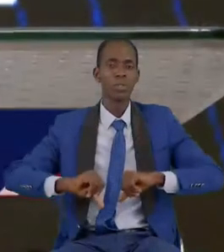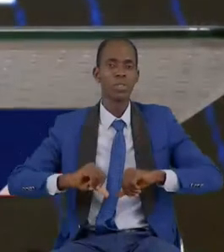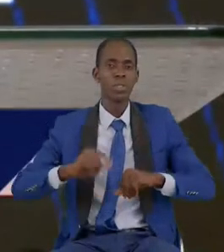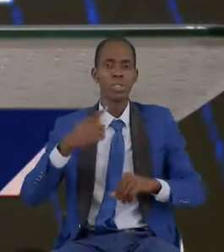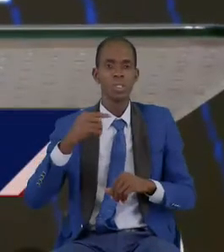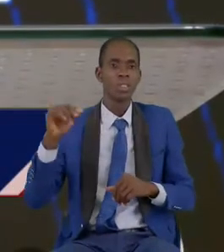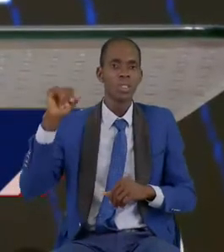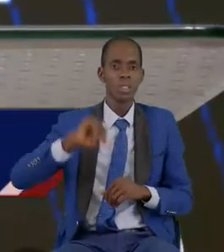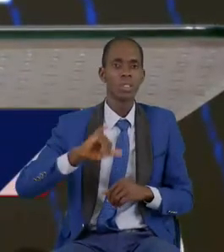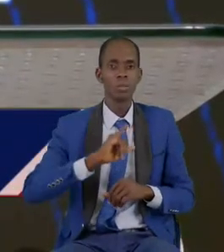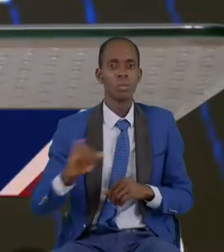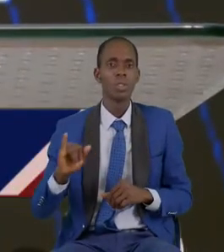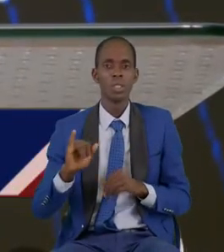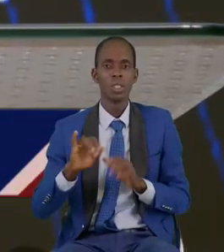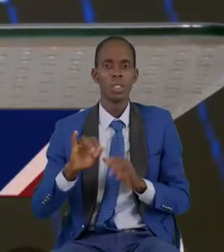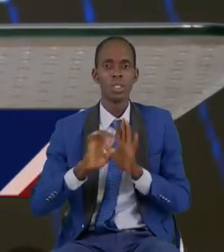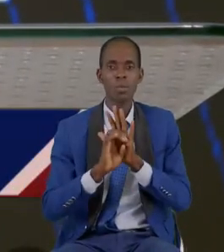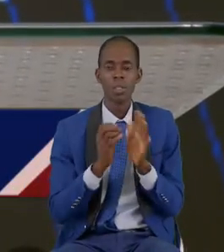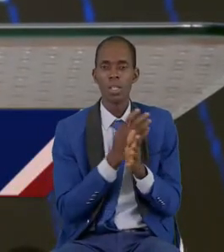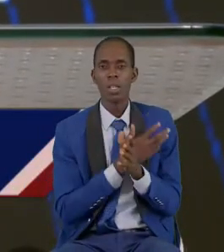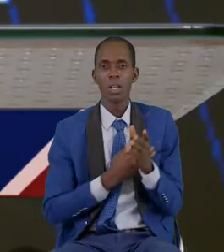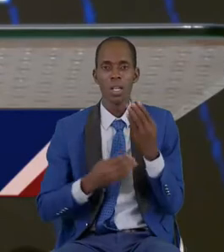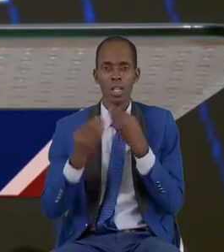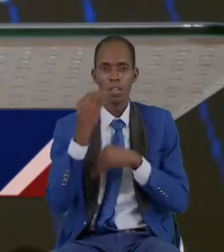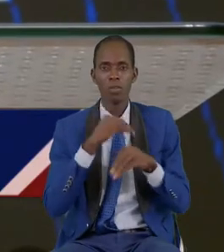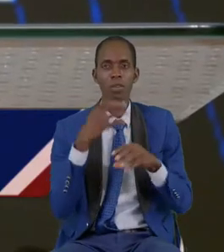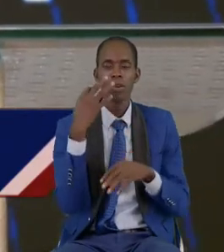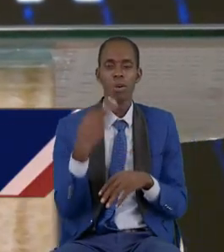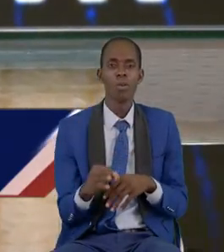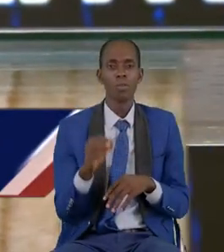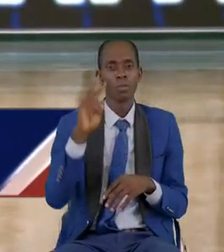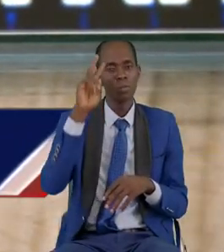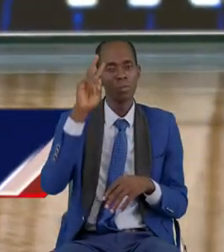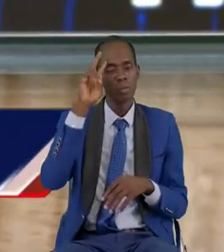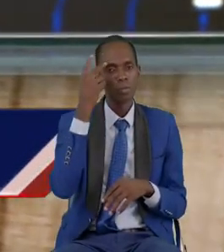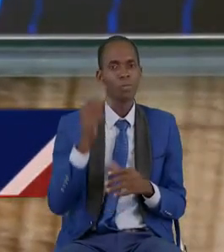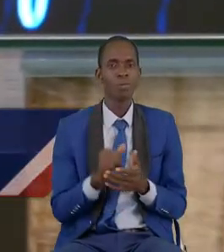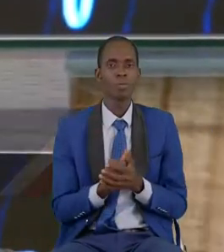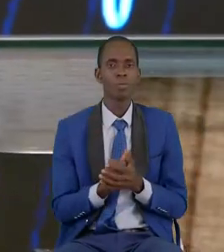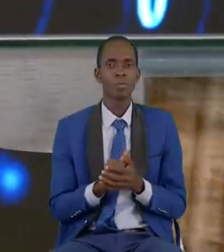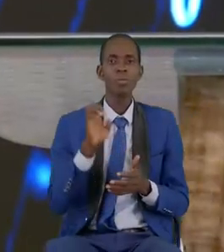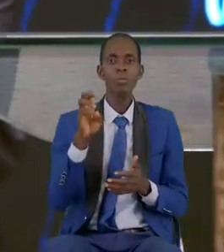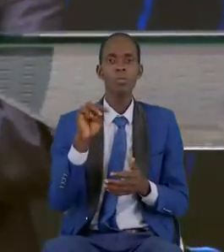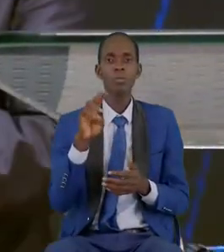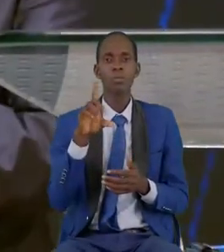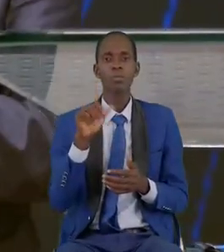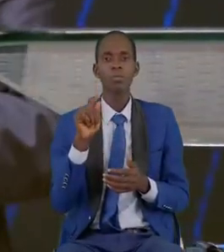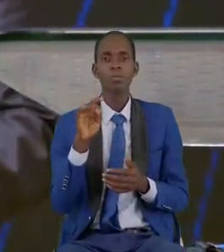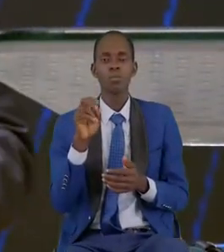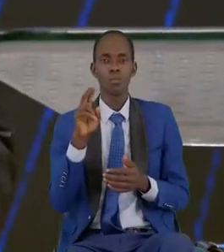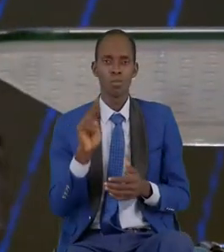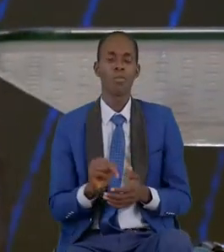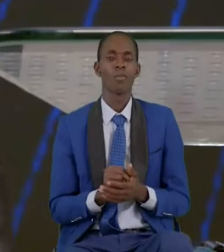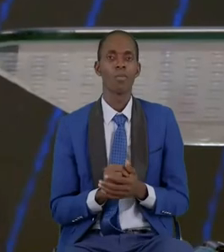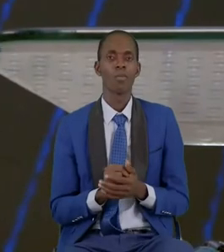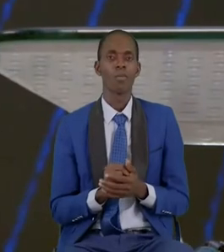and feeding of misinterpretation. Emulation, emulation, that word, emulation. We